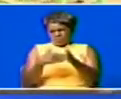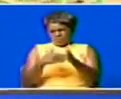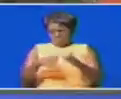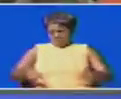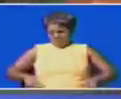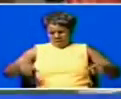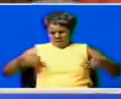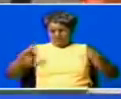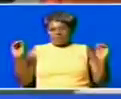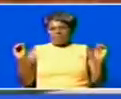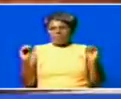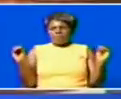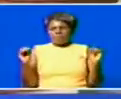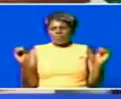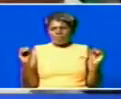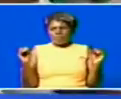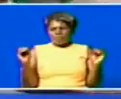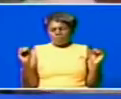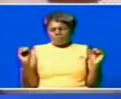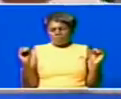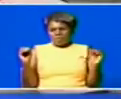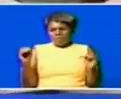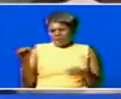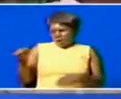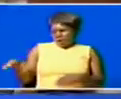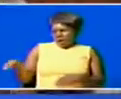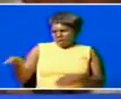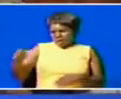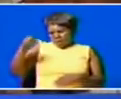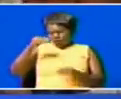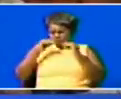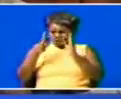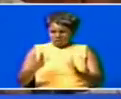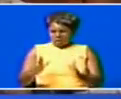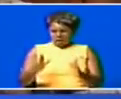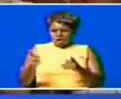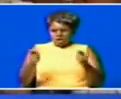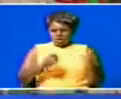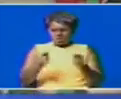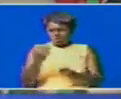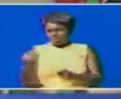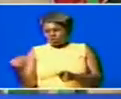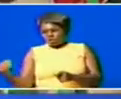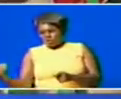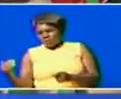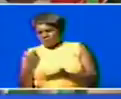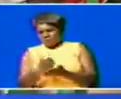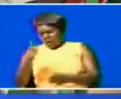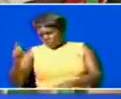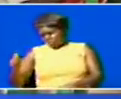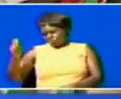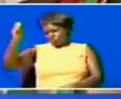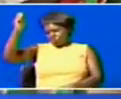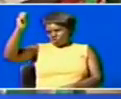in life. The early education teacher commands a class of pupils, some taller than